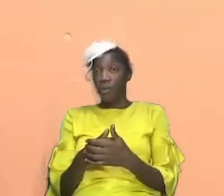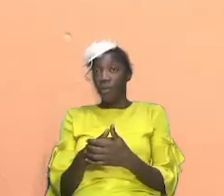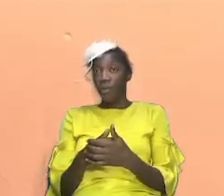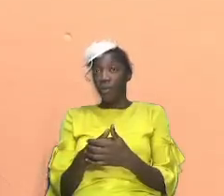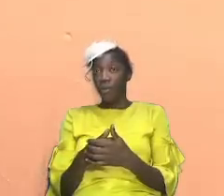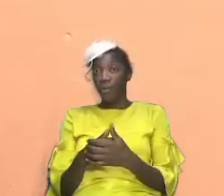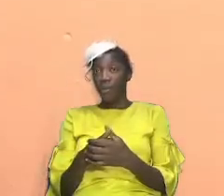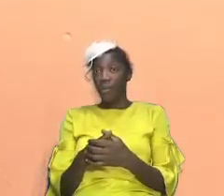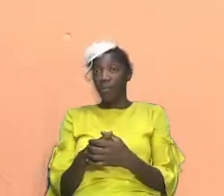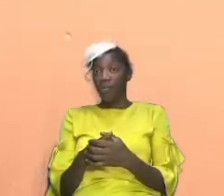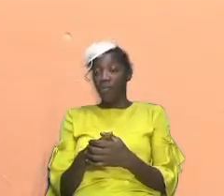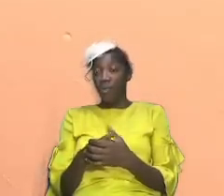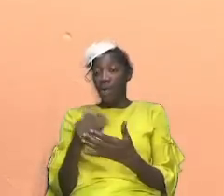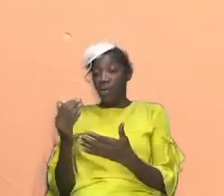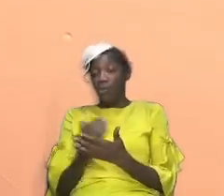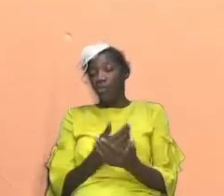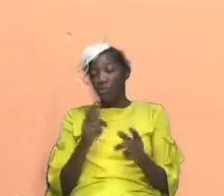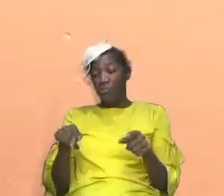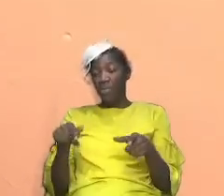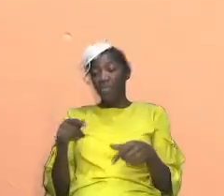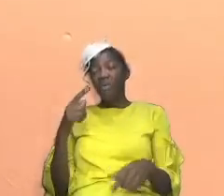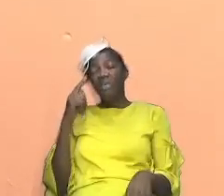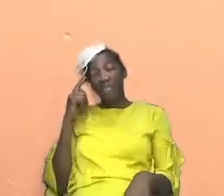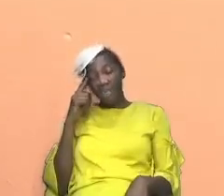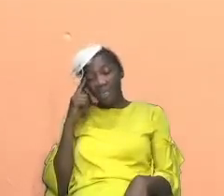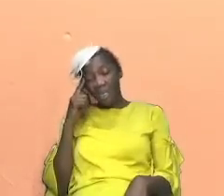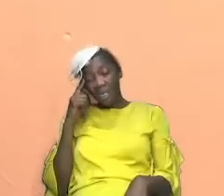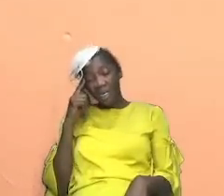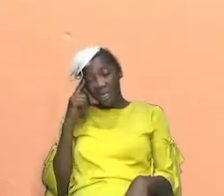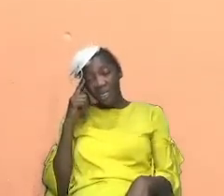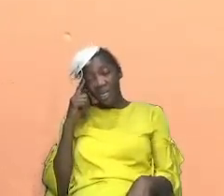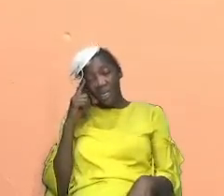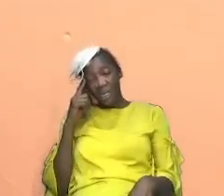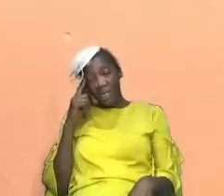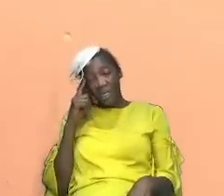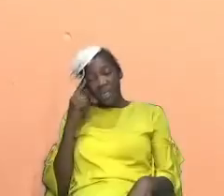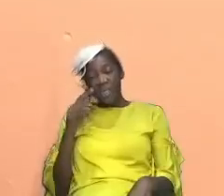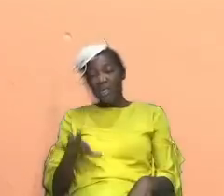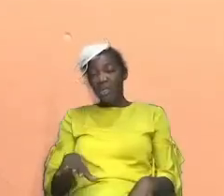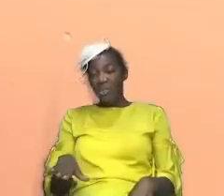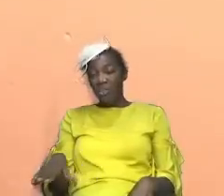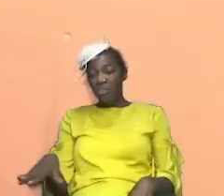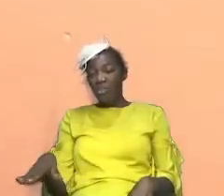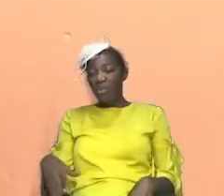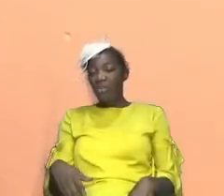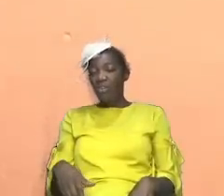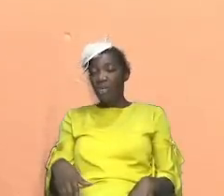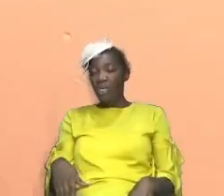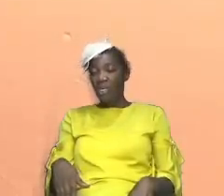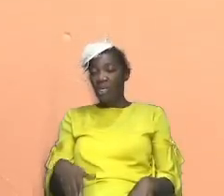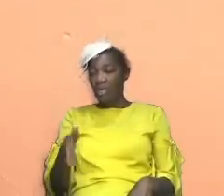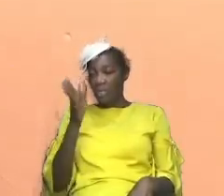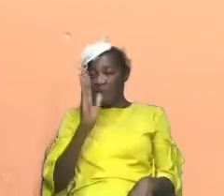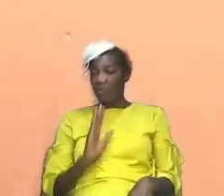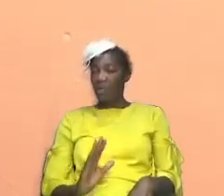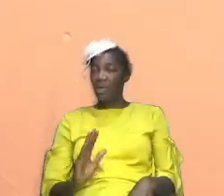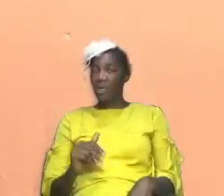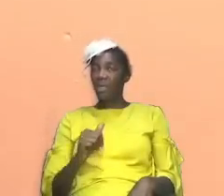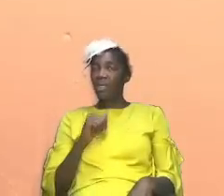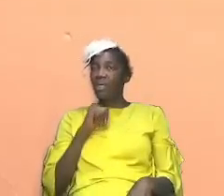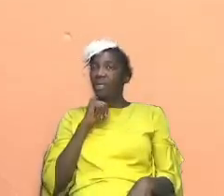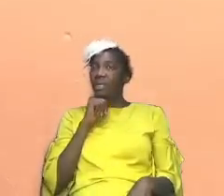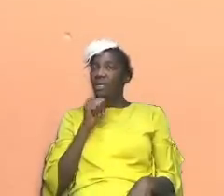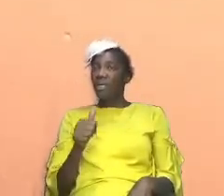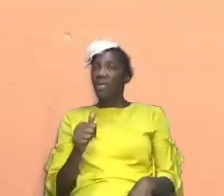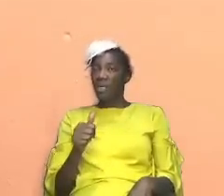folks were of the impression that those that are children of God, those that are saints of God, will not